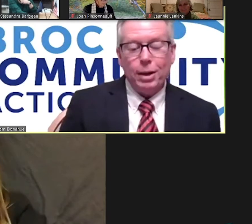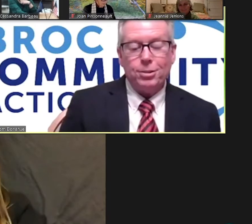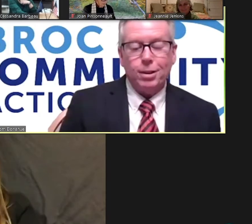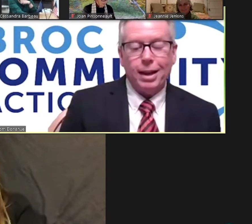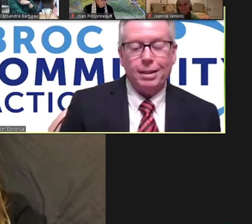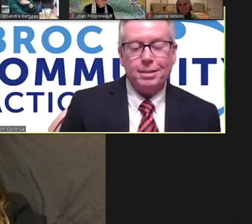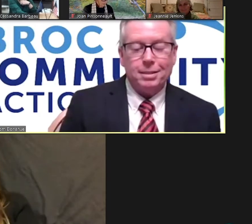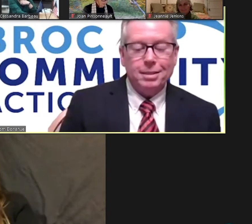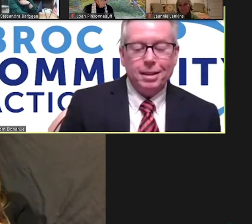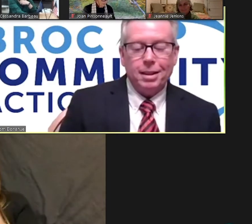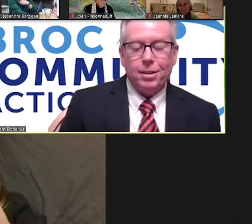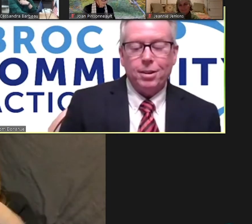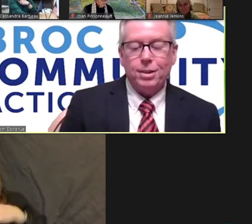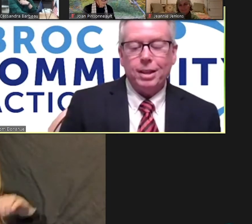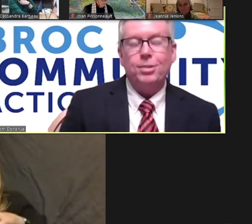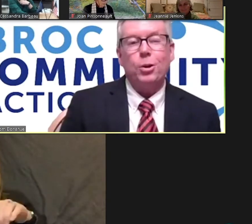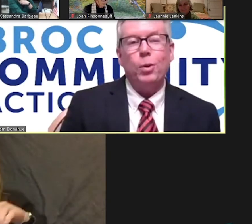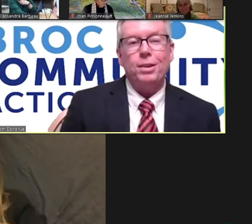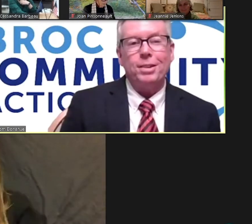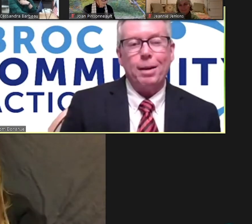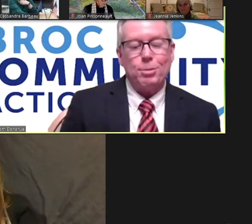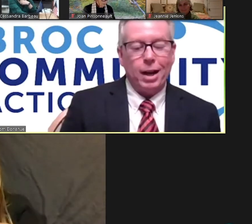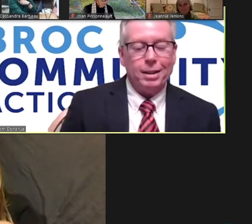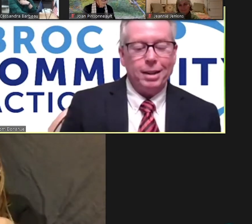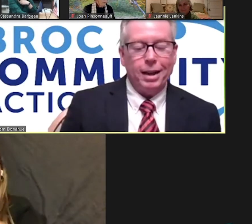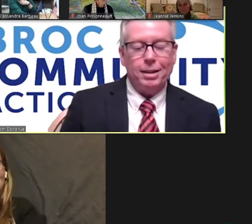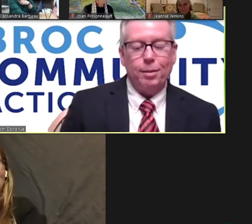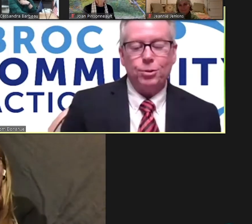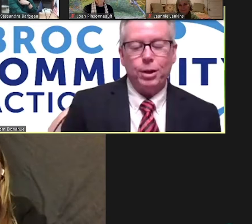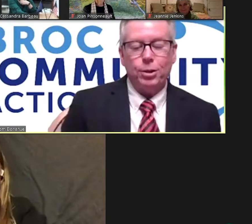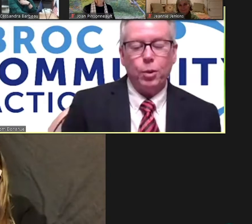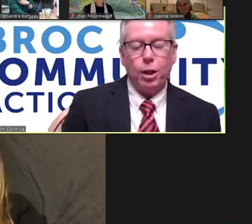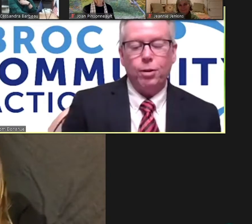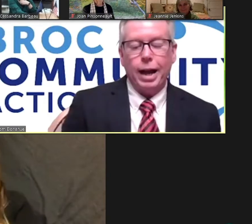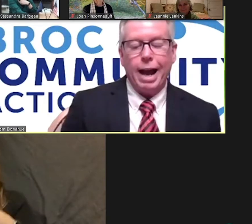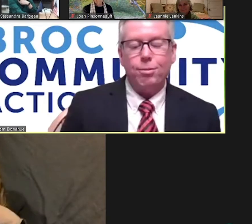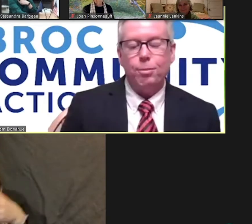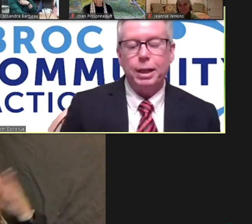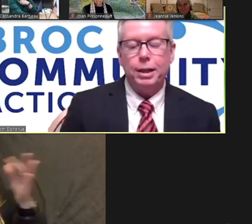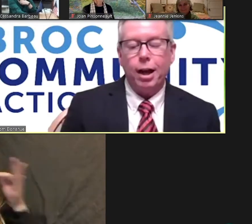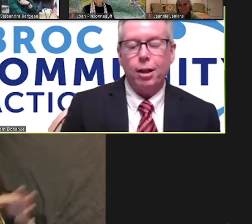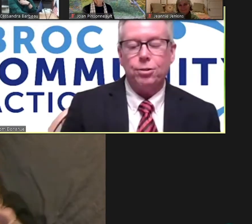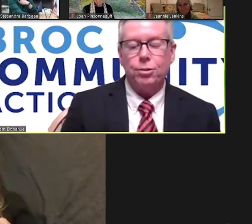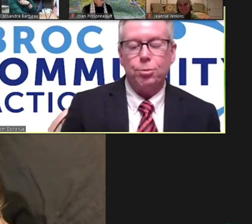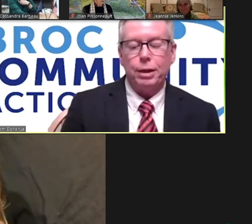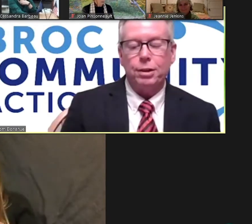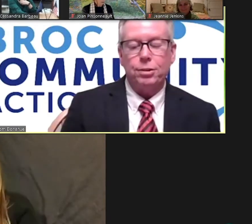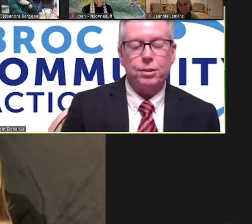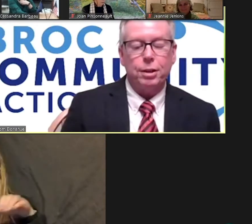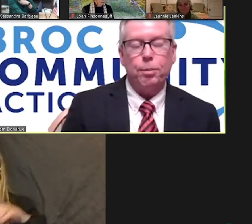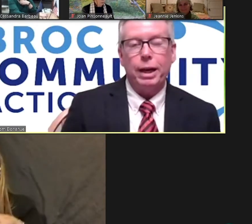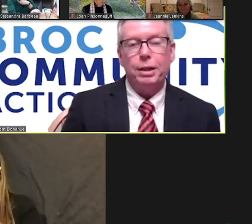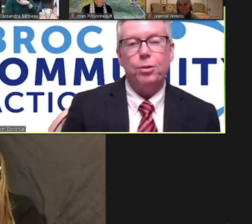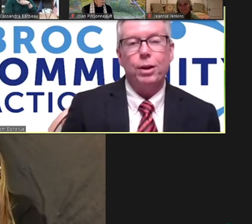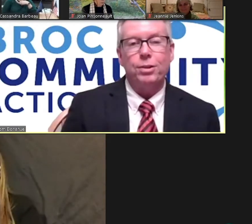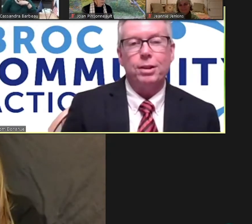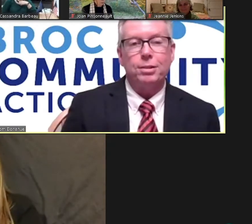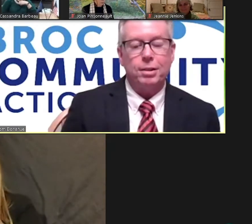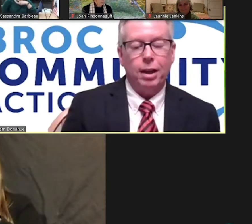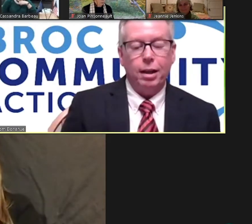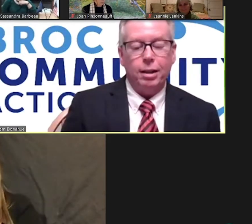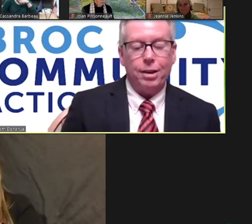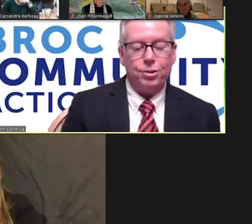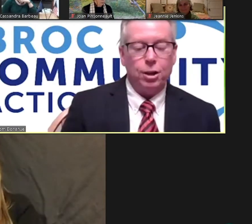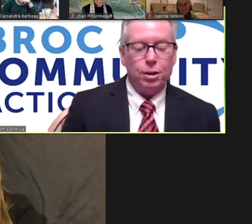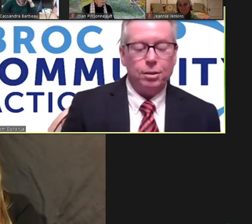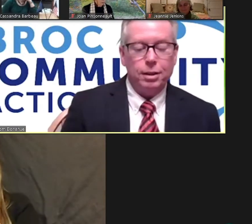In 3 minutes or less, this is at least a quick snapshot that demonstrates well over $500,000 spent assisting Bennington